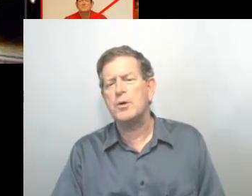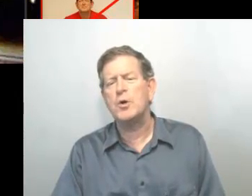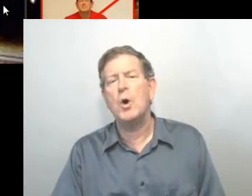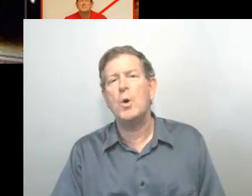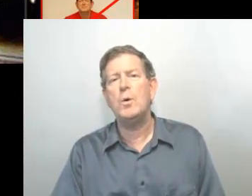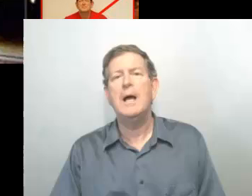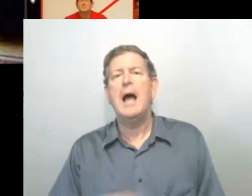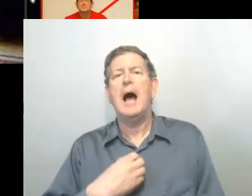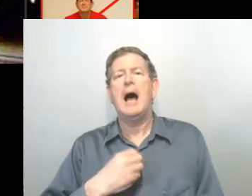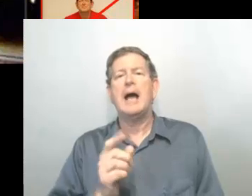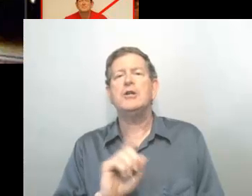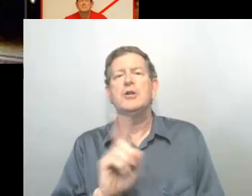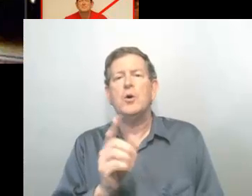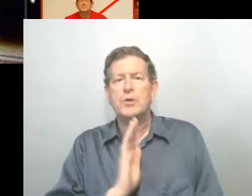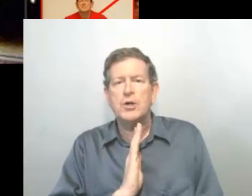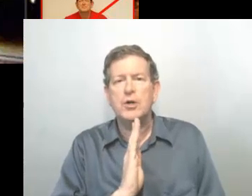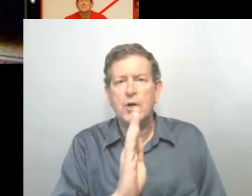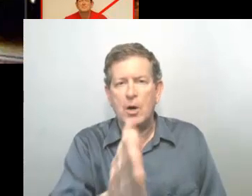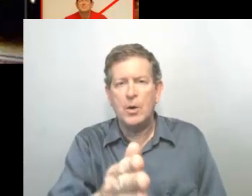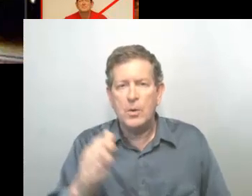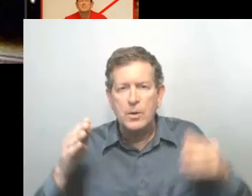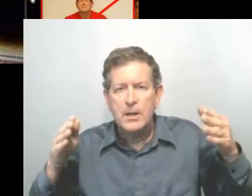I don't go